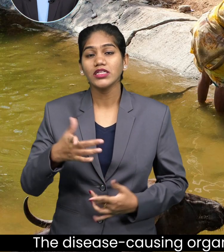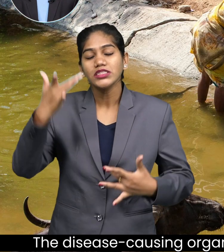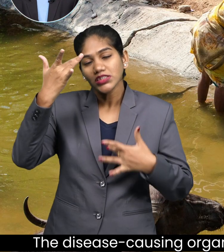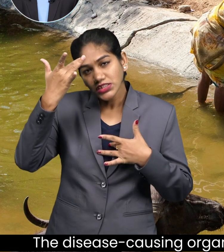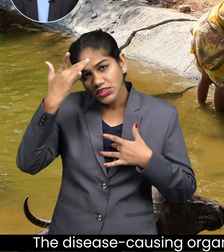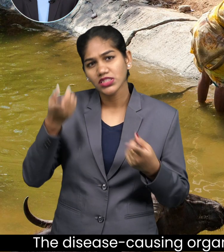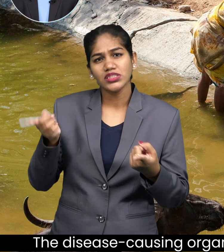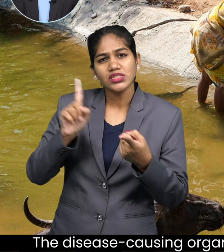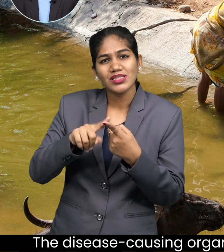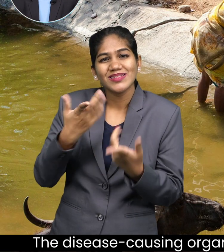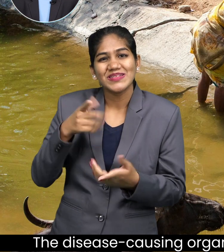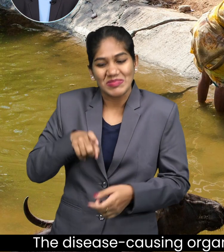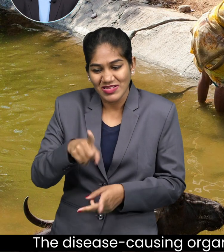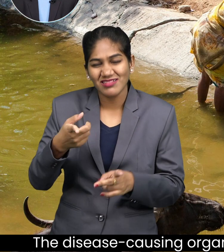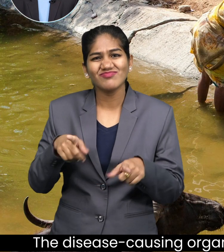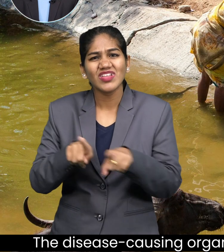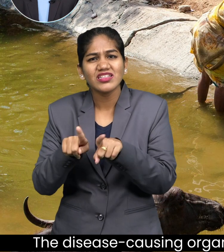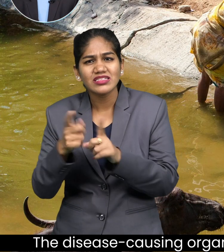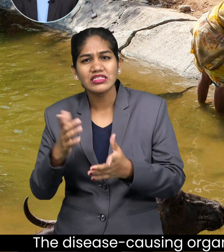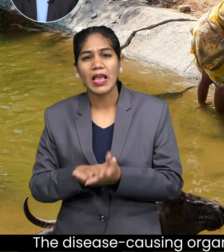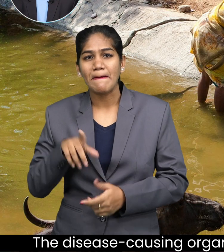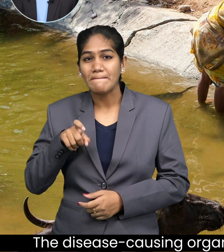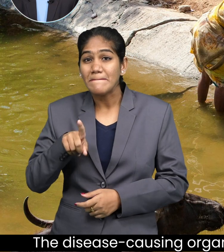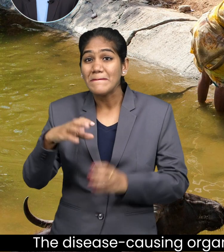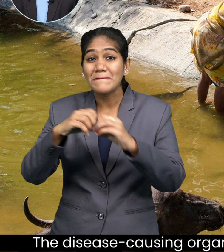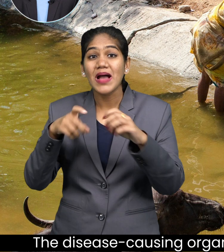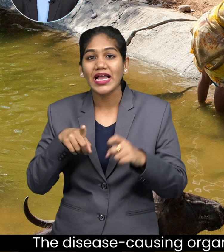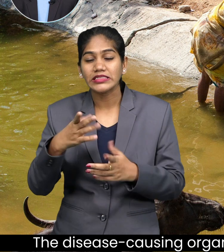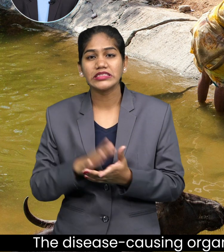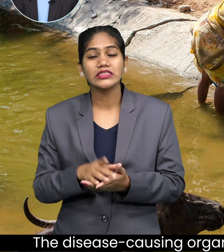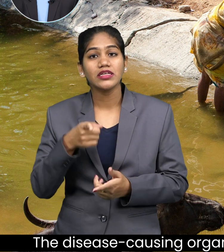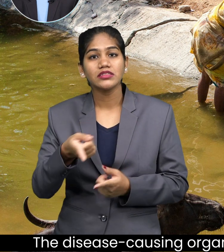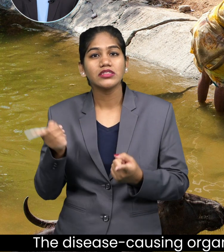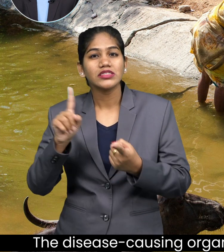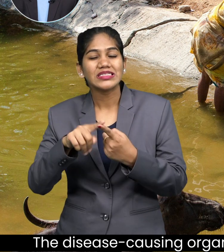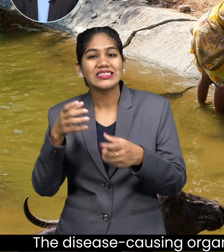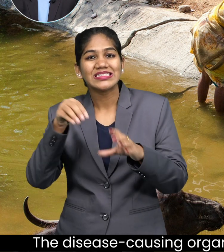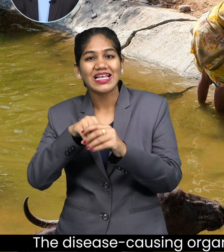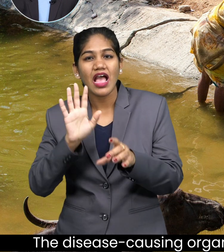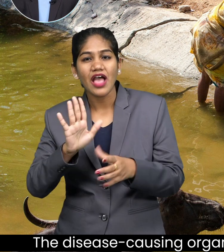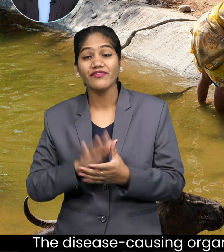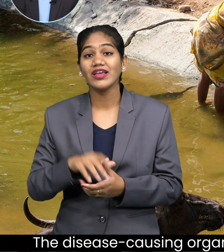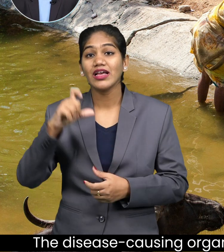the disease-causing organisms like the bacteria which cause cholera.